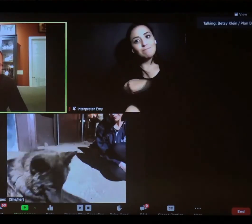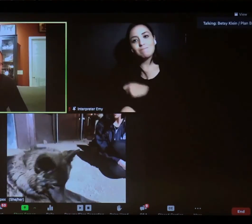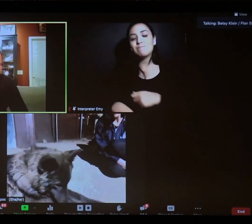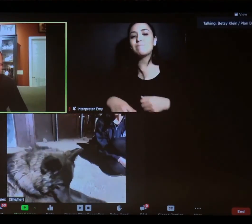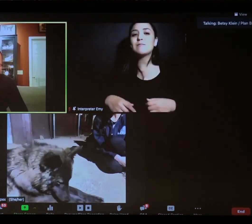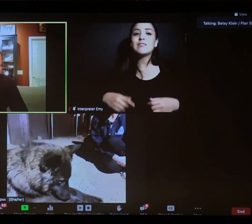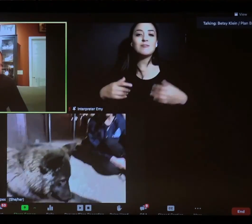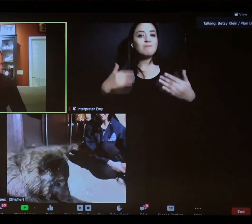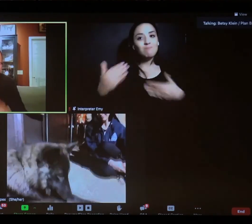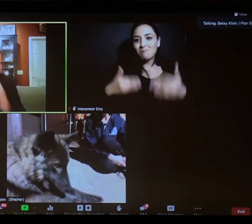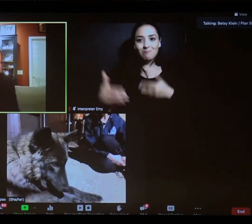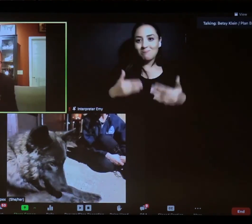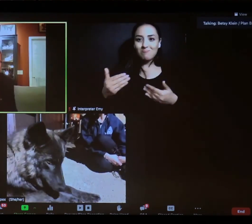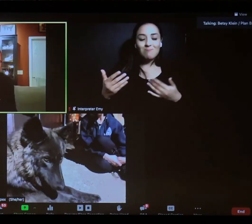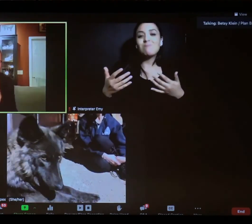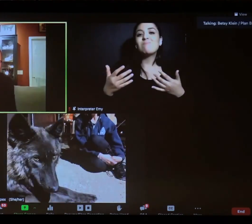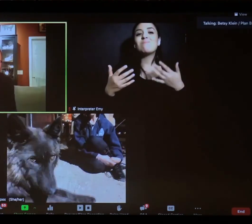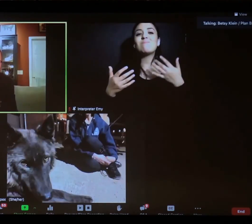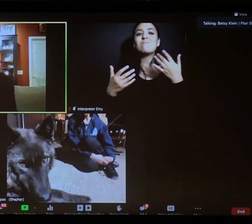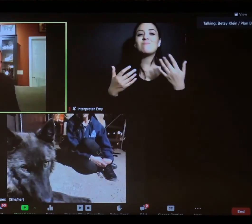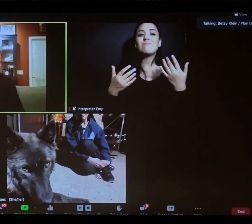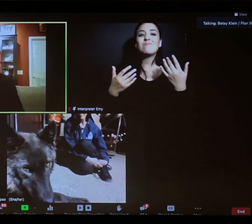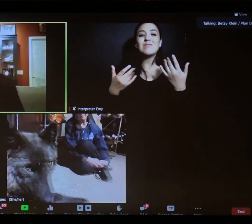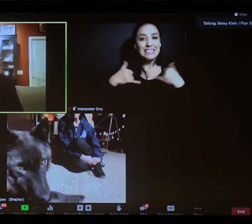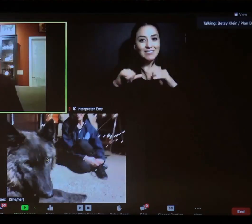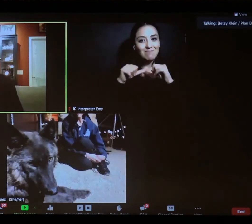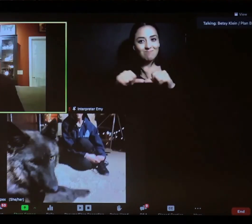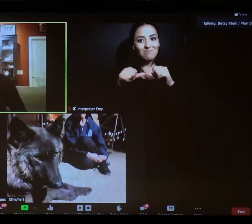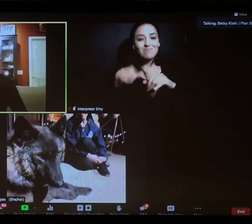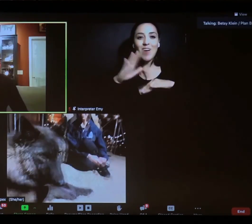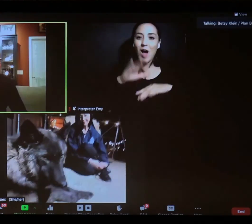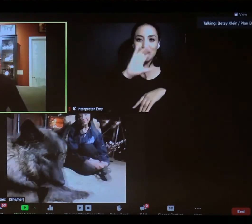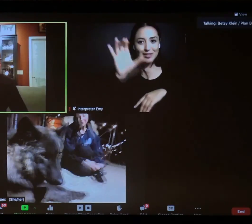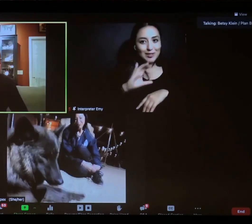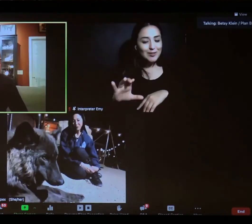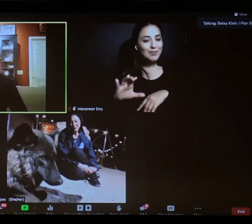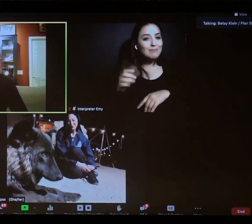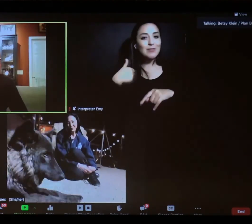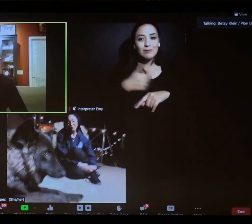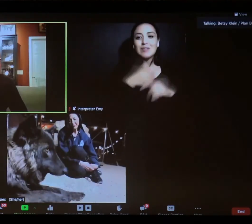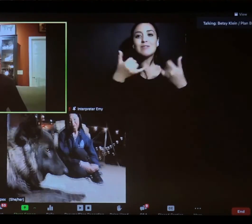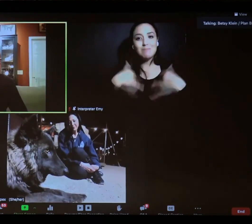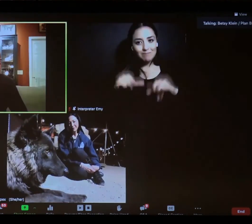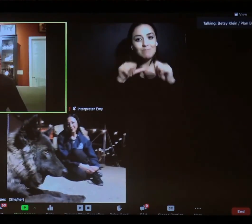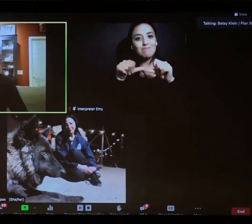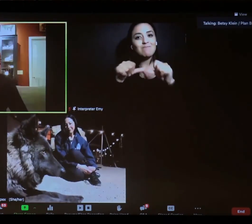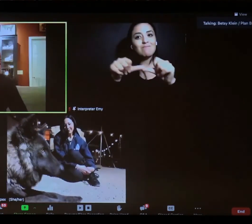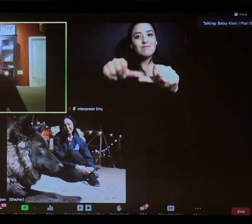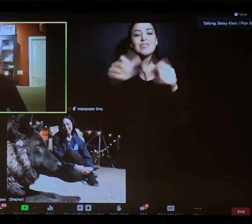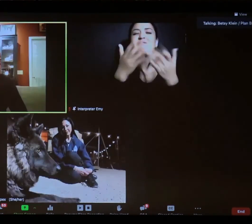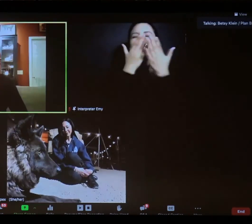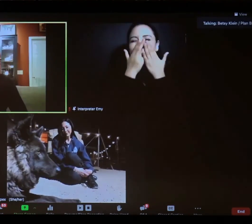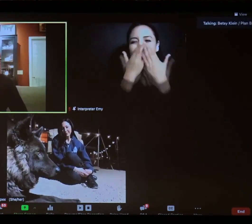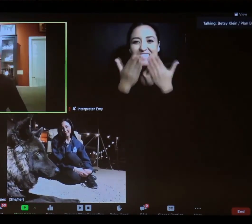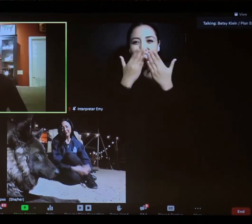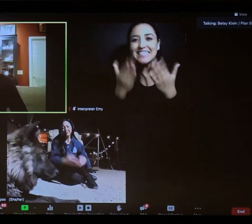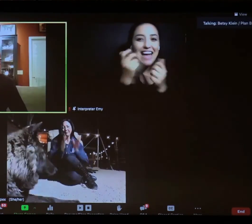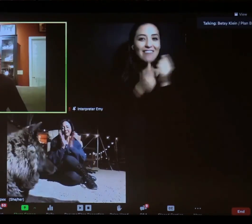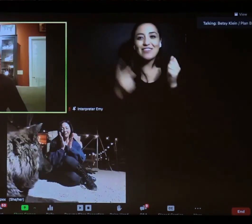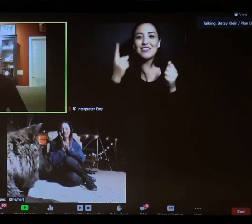now on Zoom and able to have the show go on. So huge thank you to everyone. Sedona